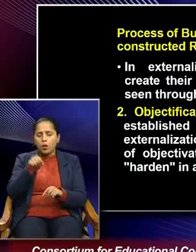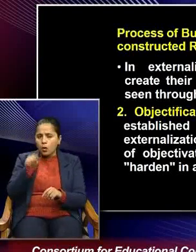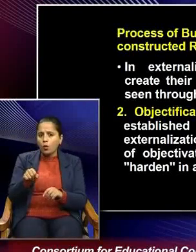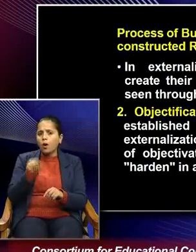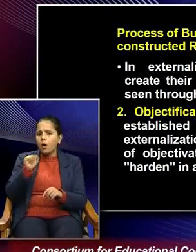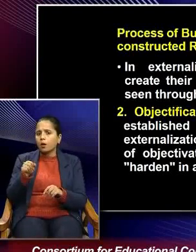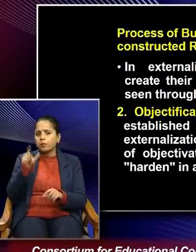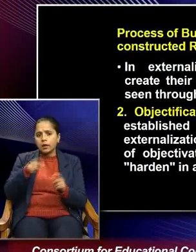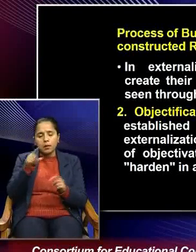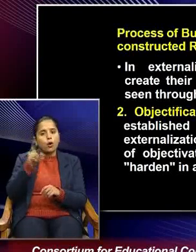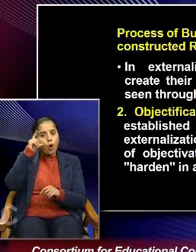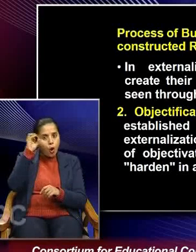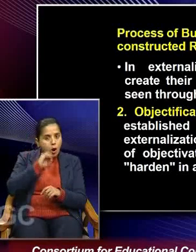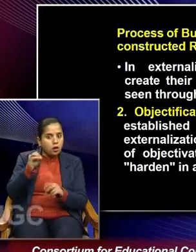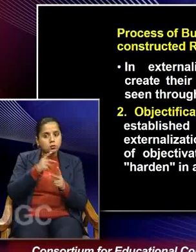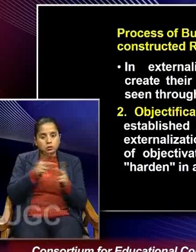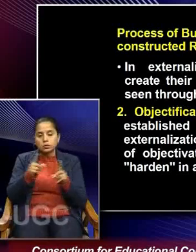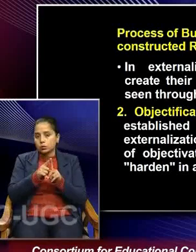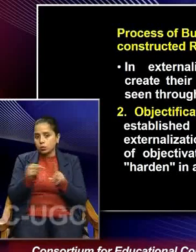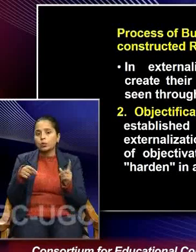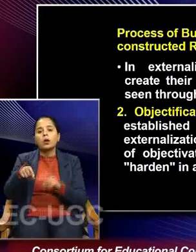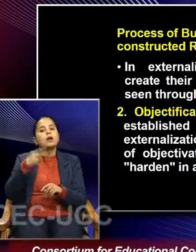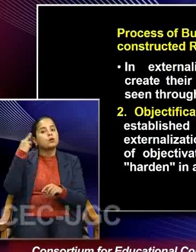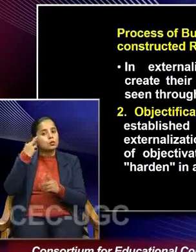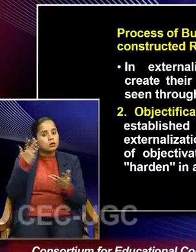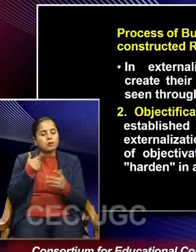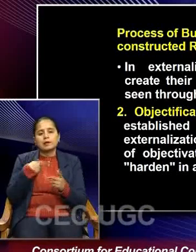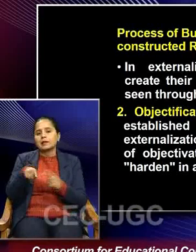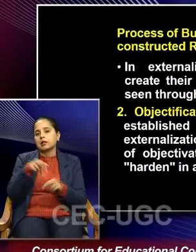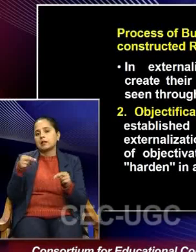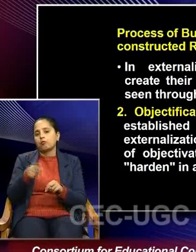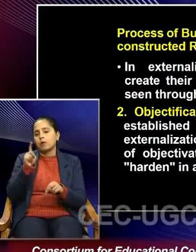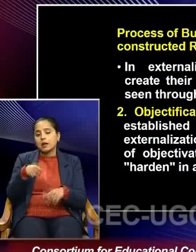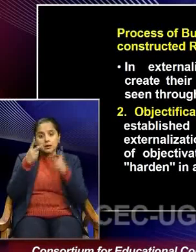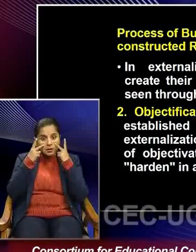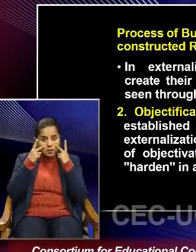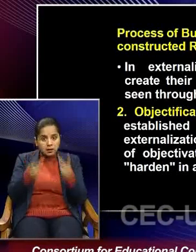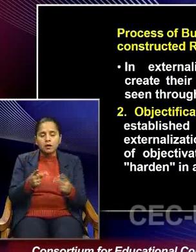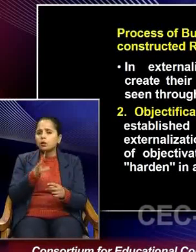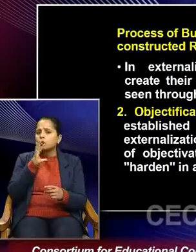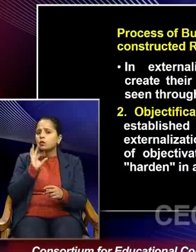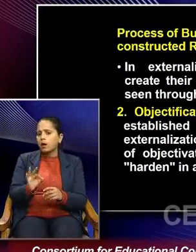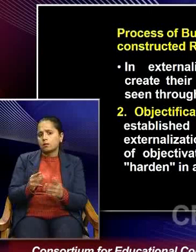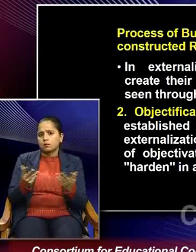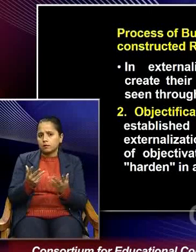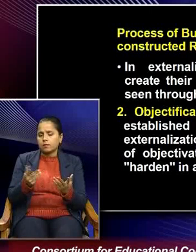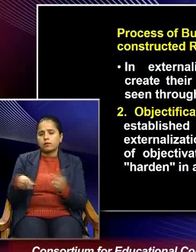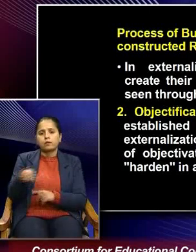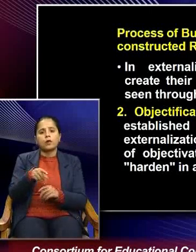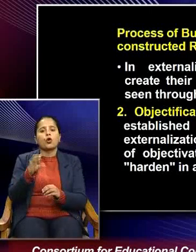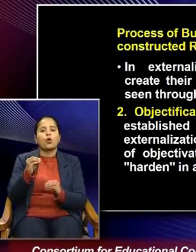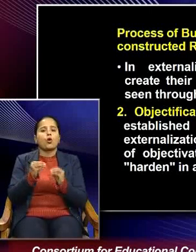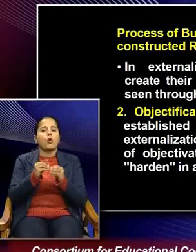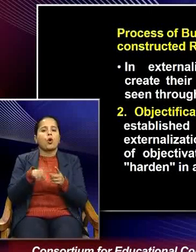course of objectification. That is, we need to see reality from an